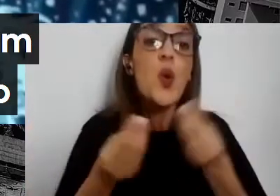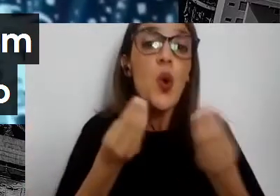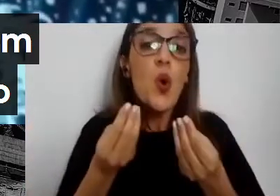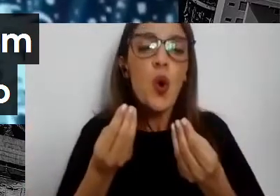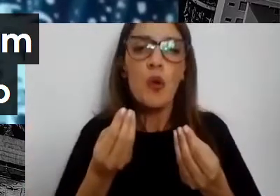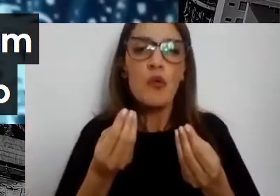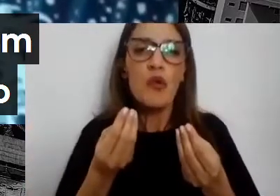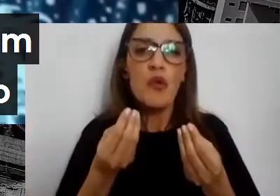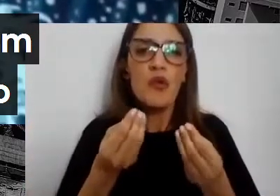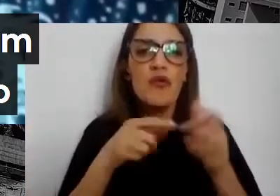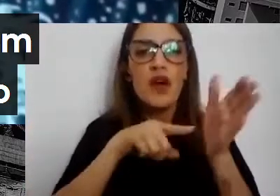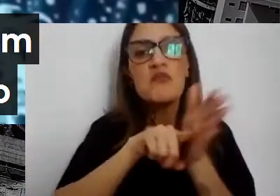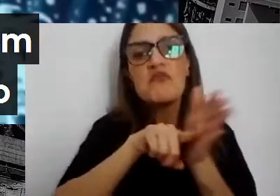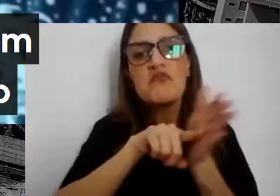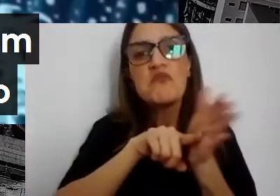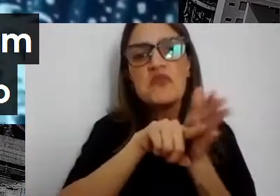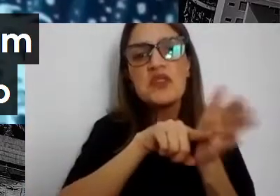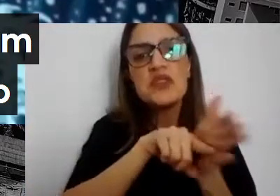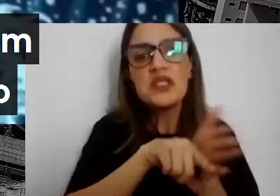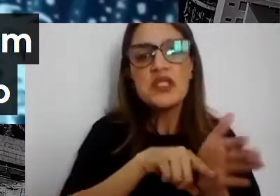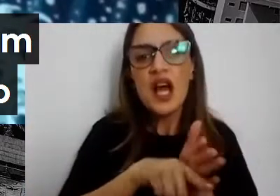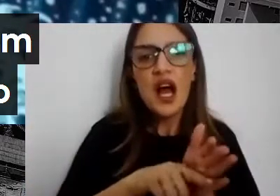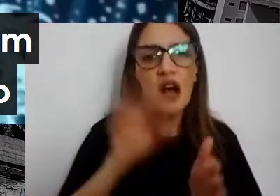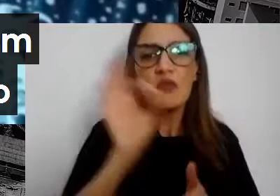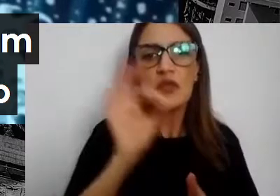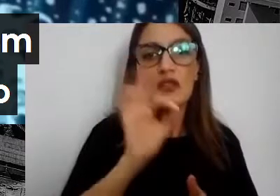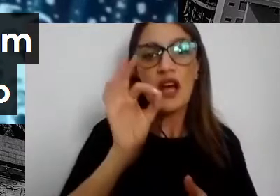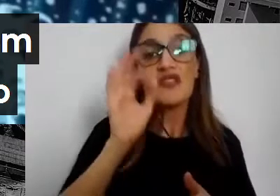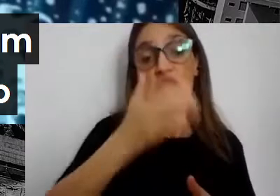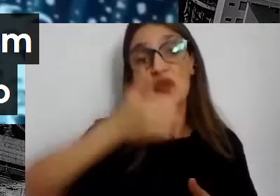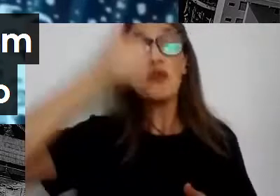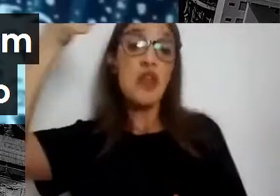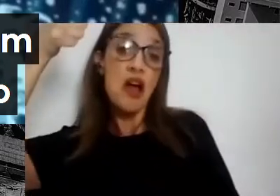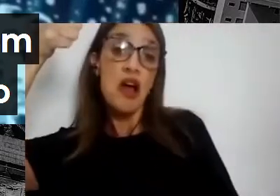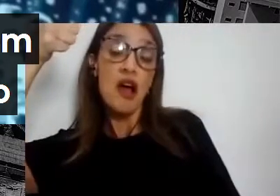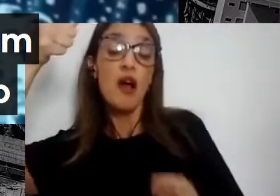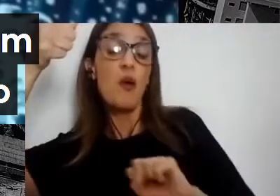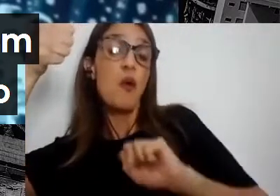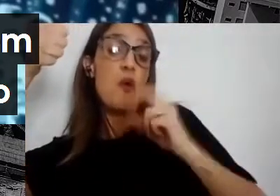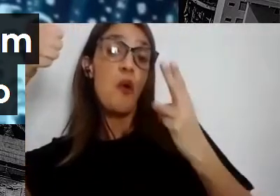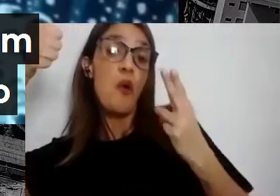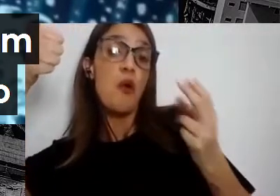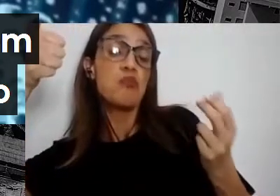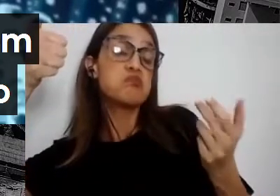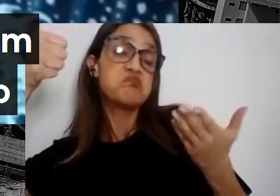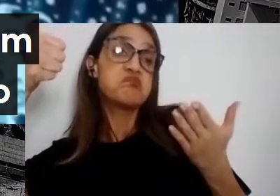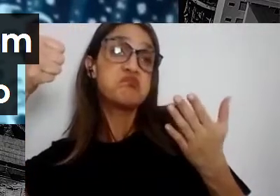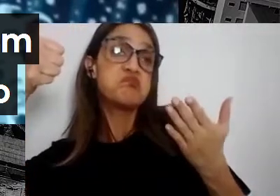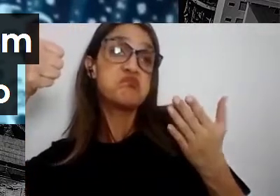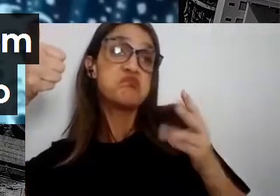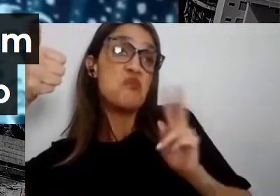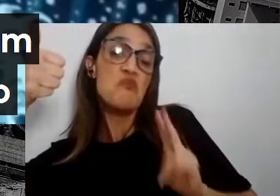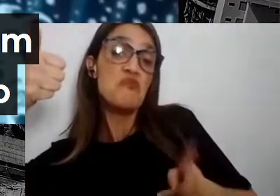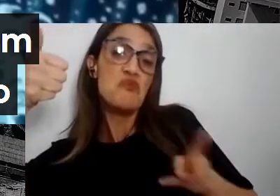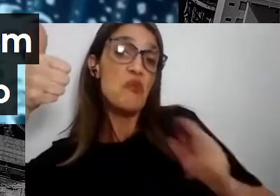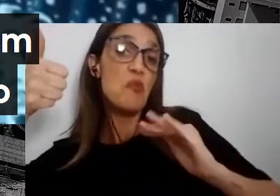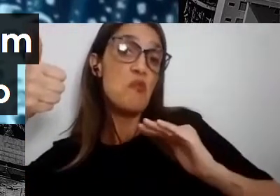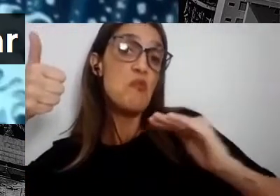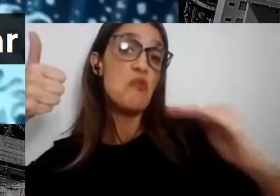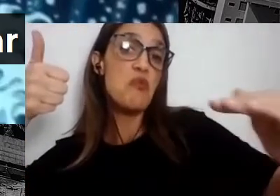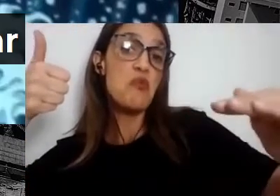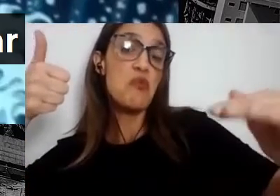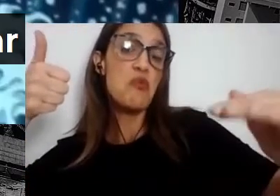If you're going to really increase the willingness to make such investments, we'll need a better